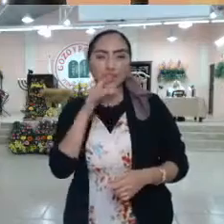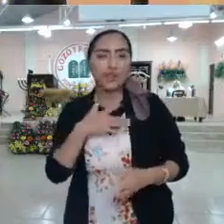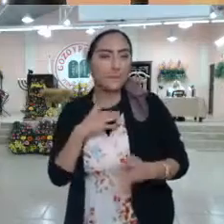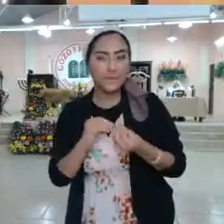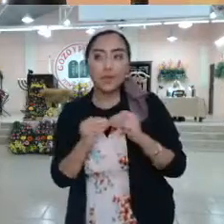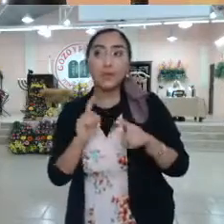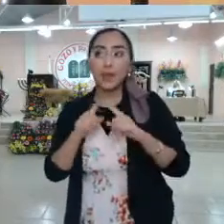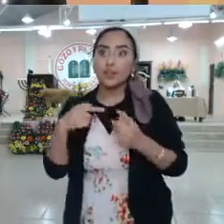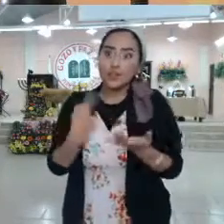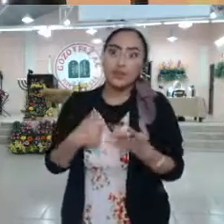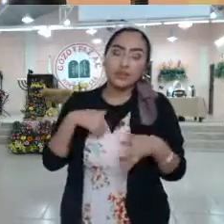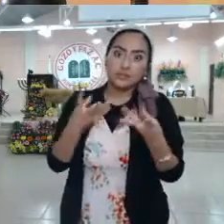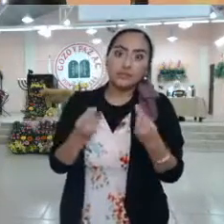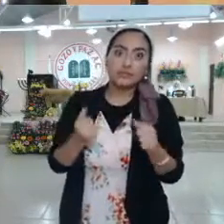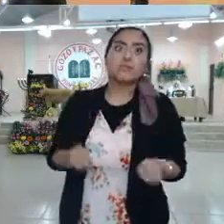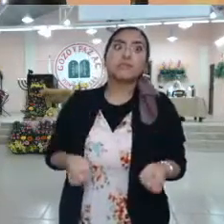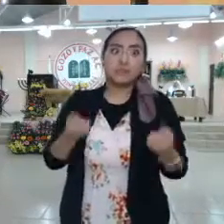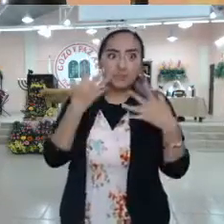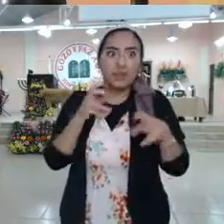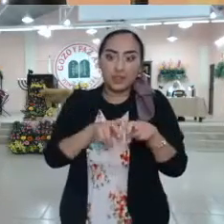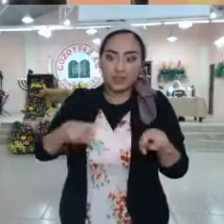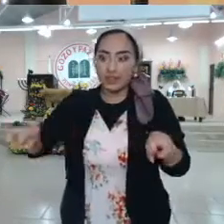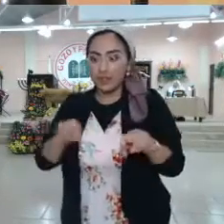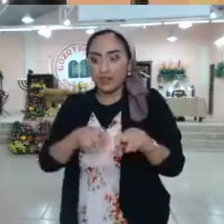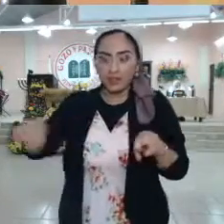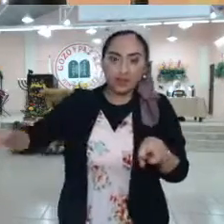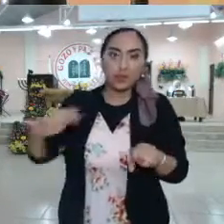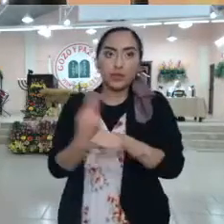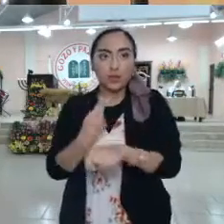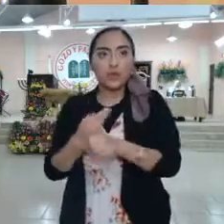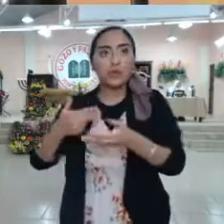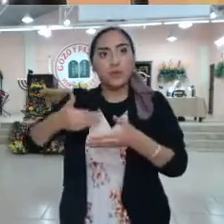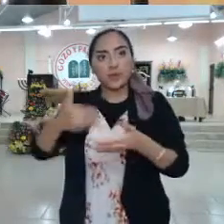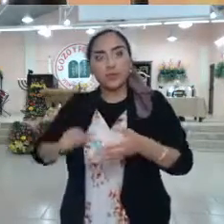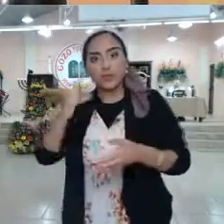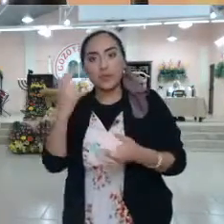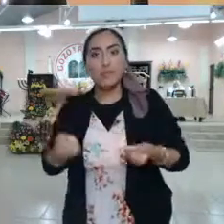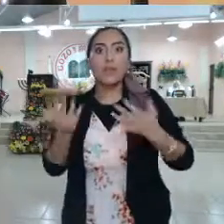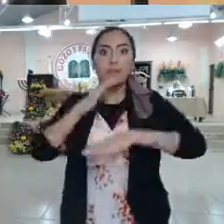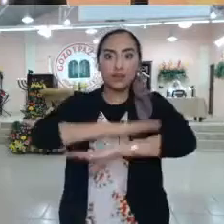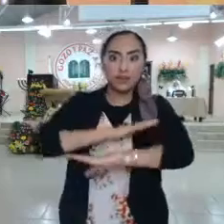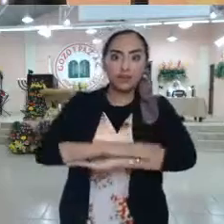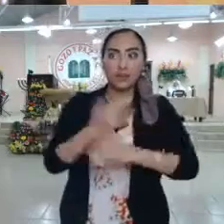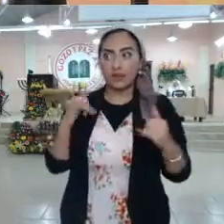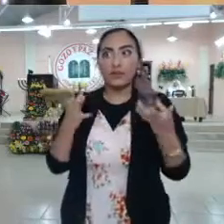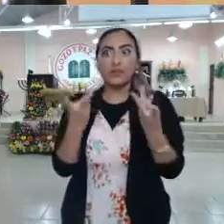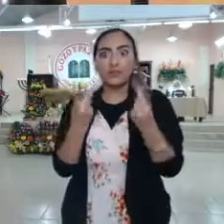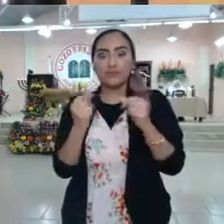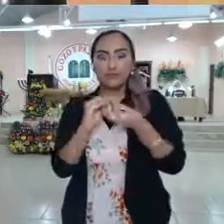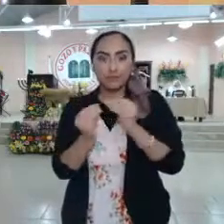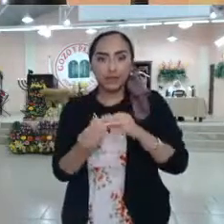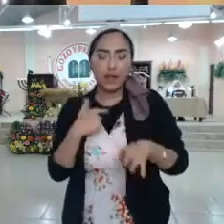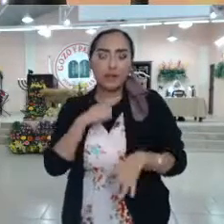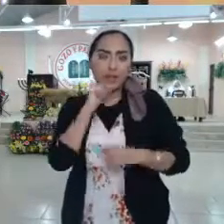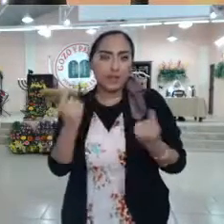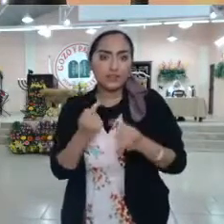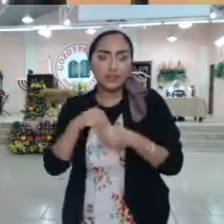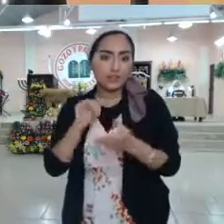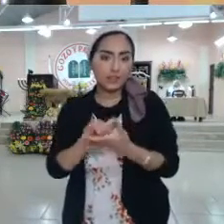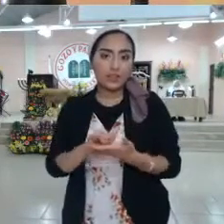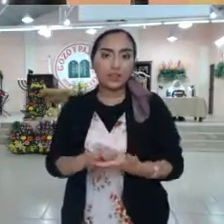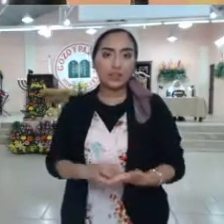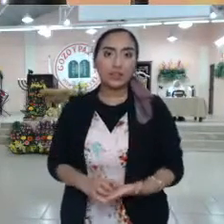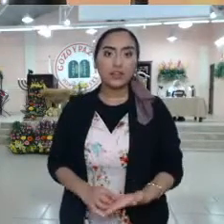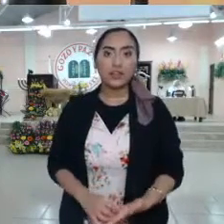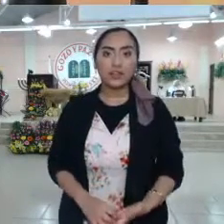I don't like to count, but sometimes we have to count to see how many chairs we're going to rent out of Shabbat, how many tables we have to count. I'm not committing